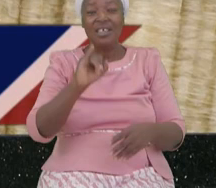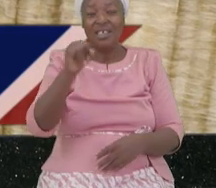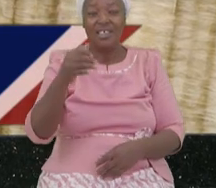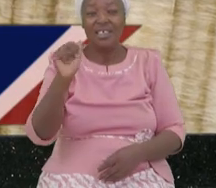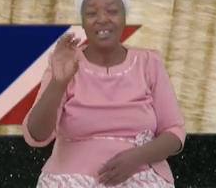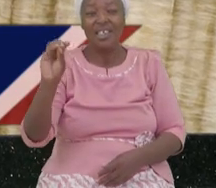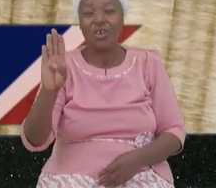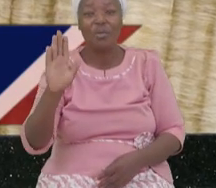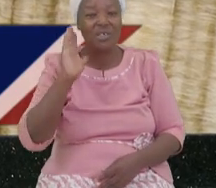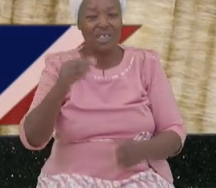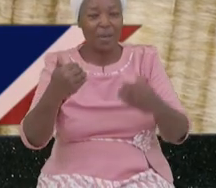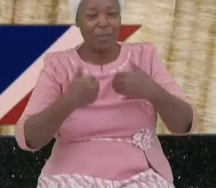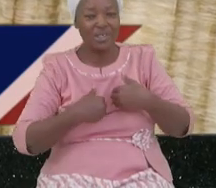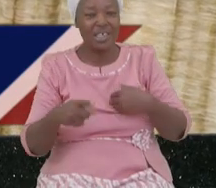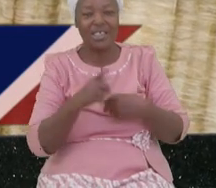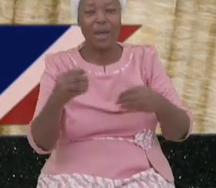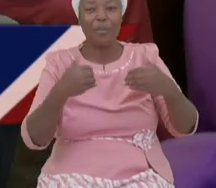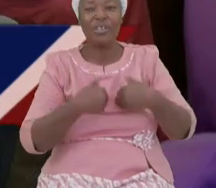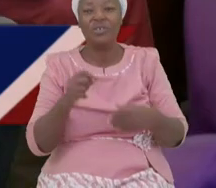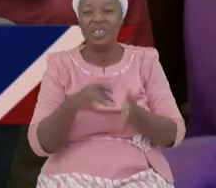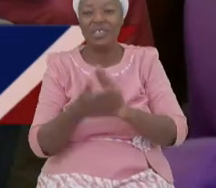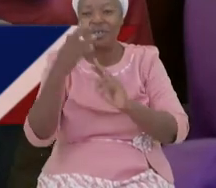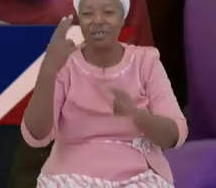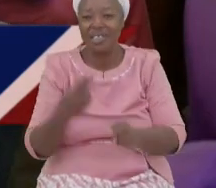shall possess their possessions.